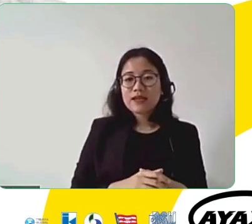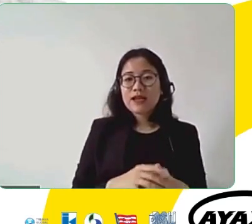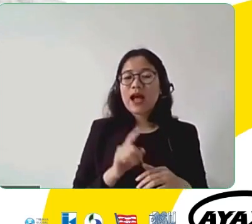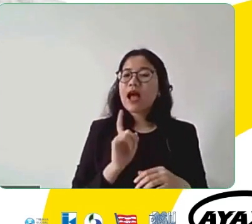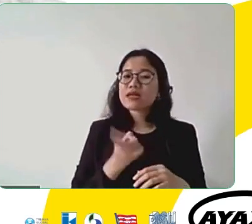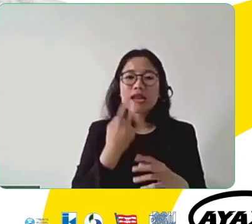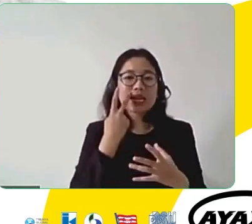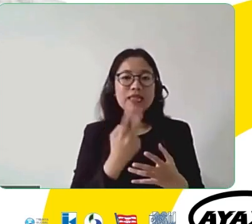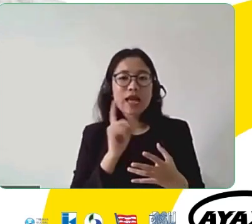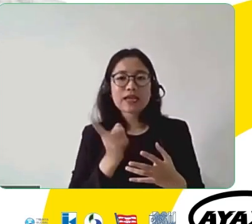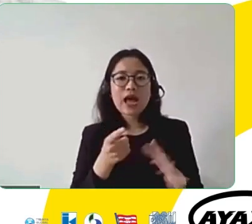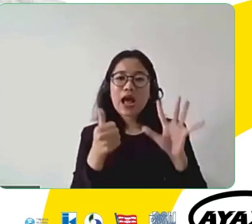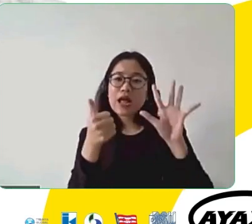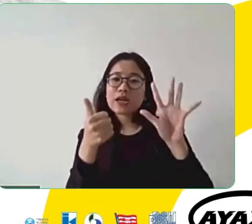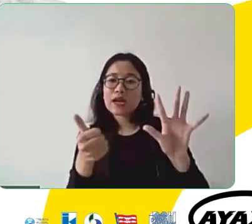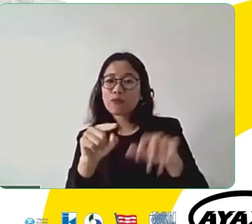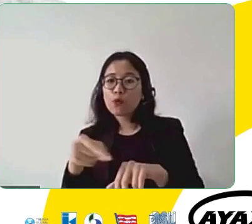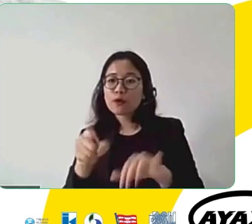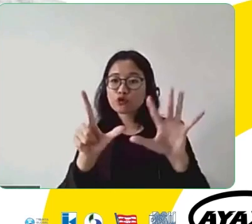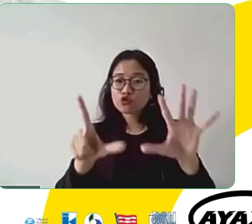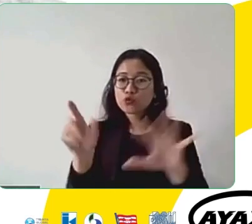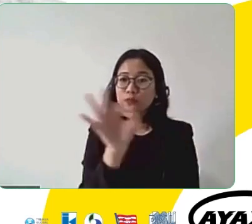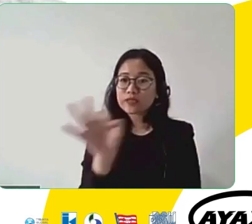the increasing about 1.5